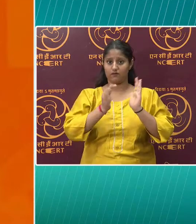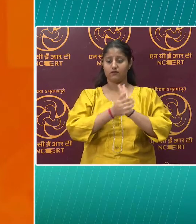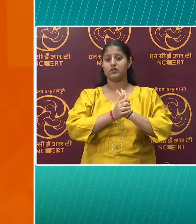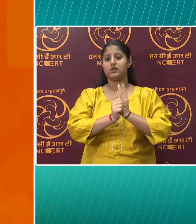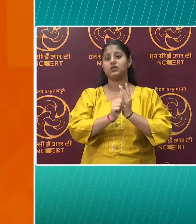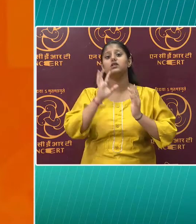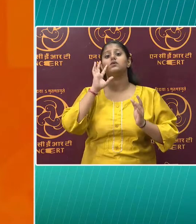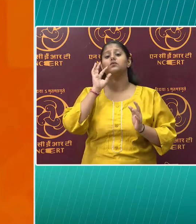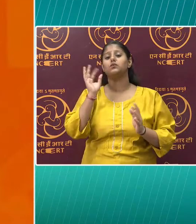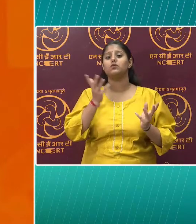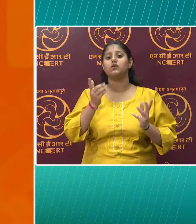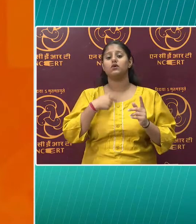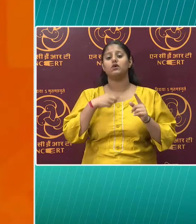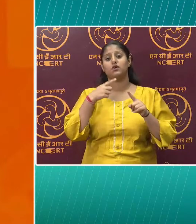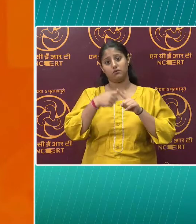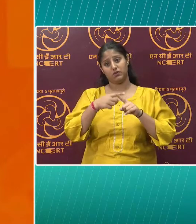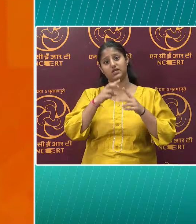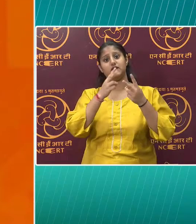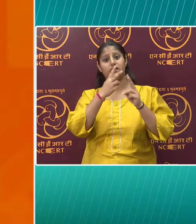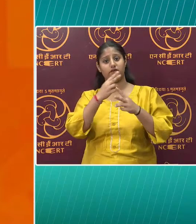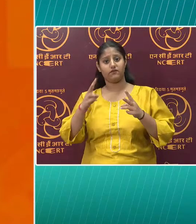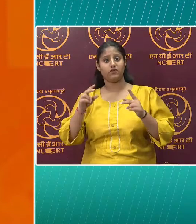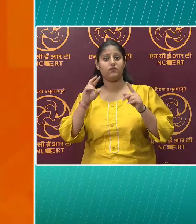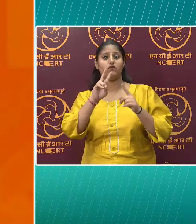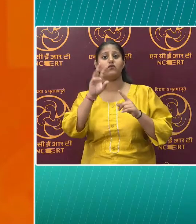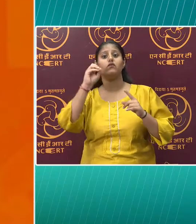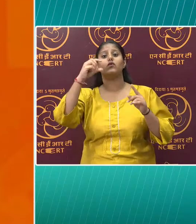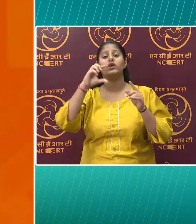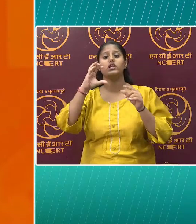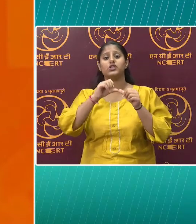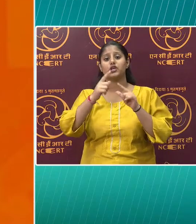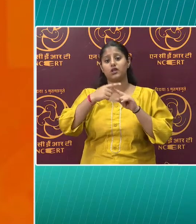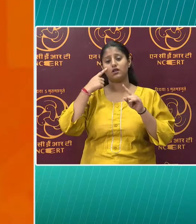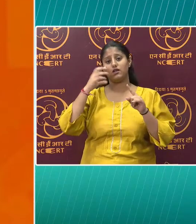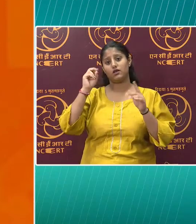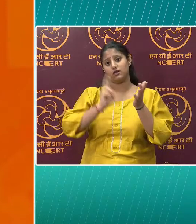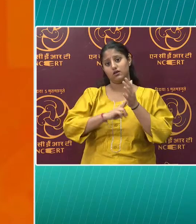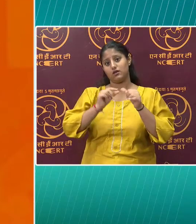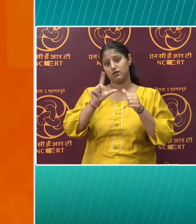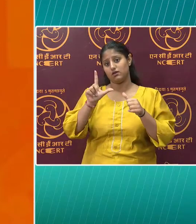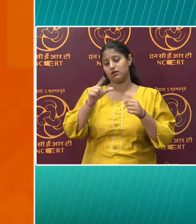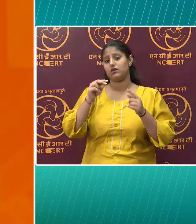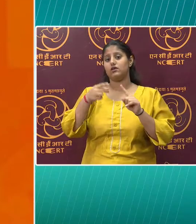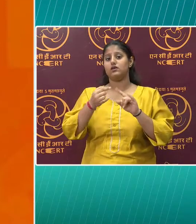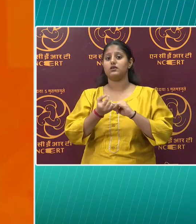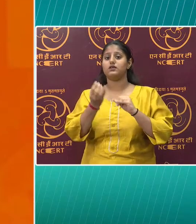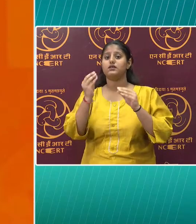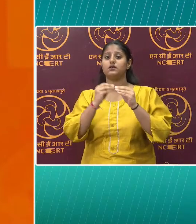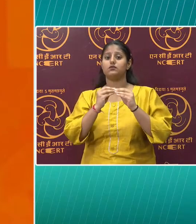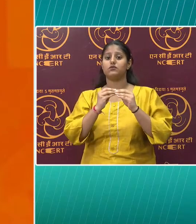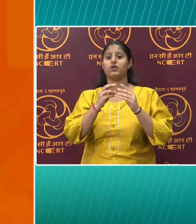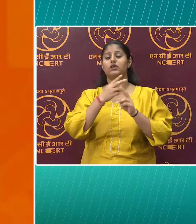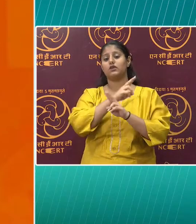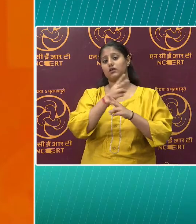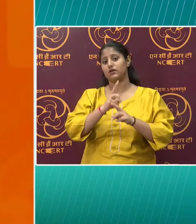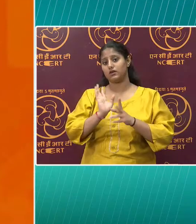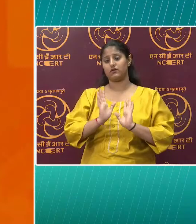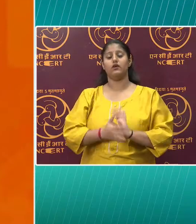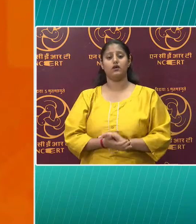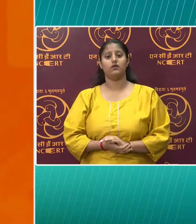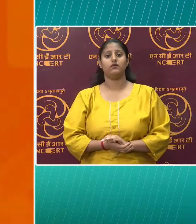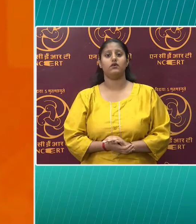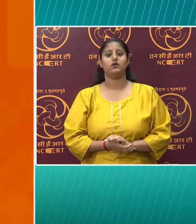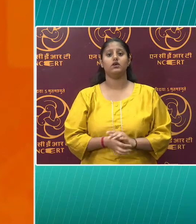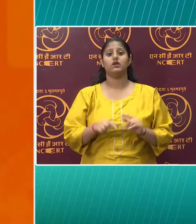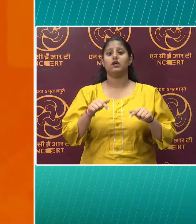introduced this as a vocational subject. Vocational education has been introduced from grade 6.